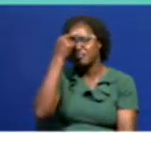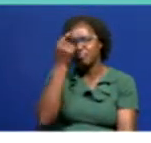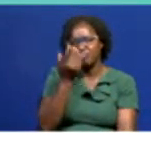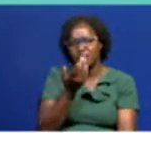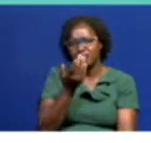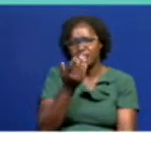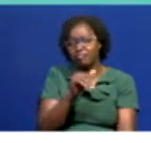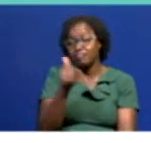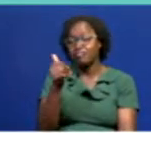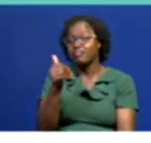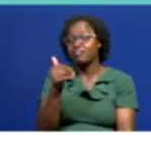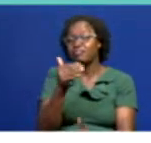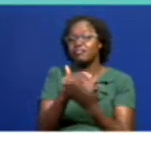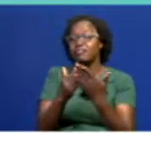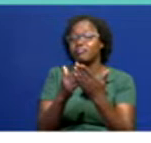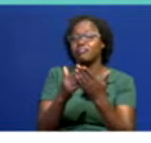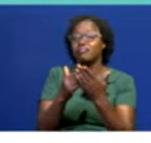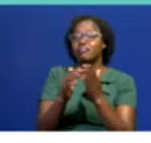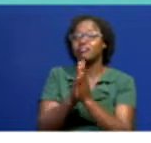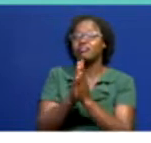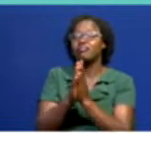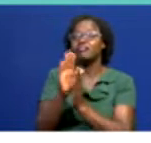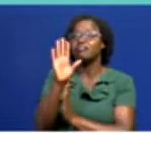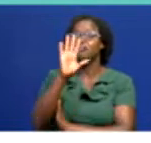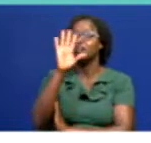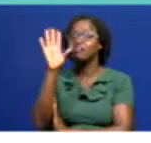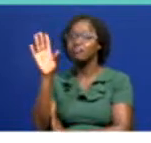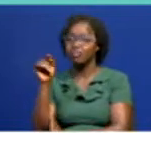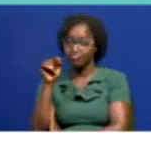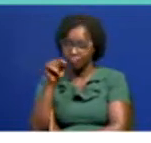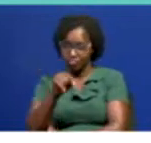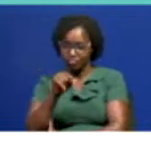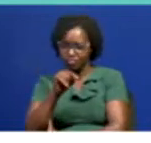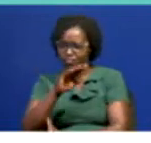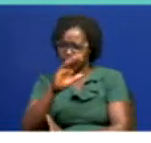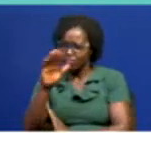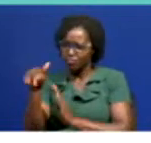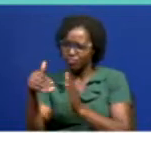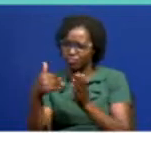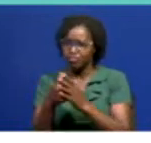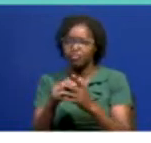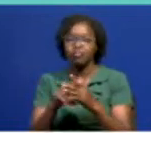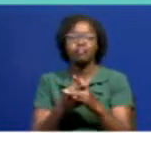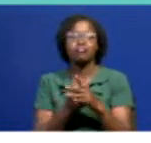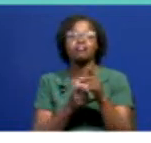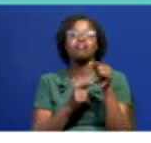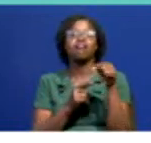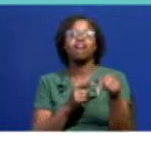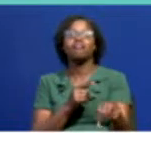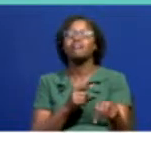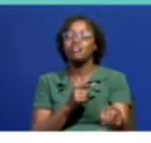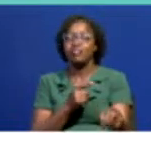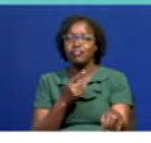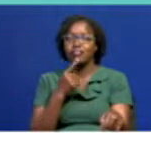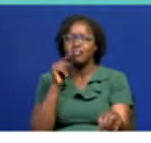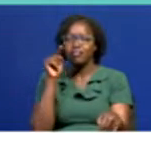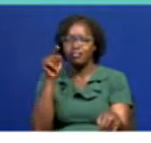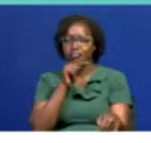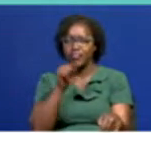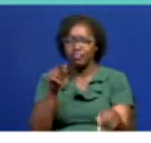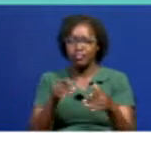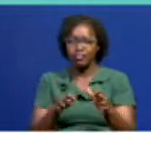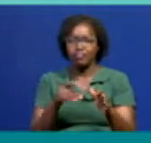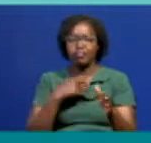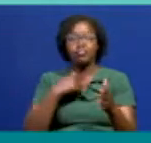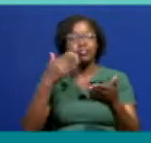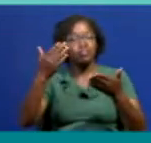and the rest of our continent, this is where we all began. And therefore, allow me